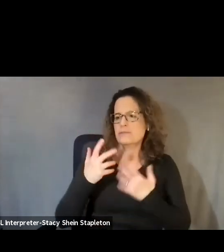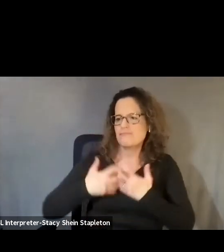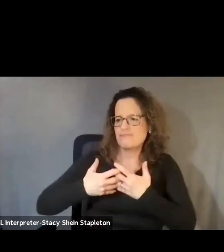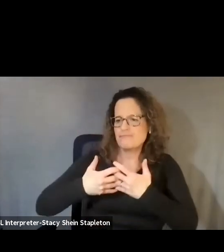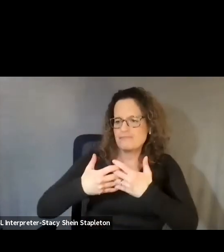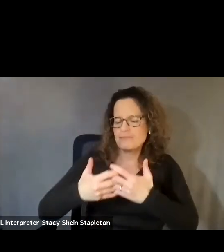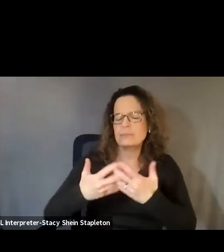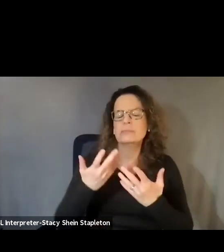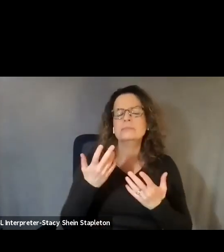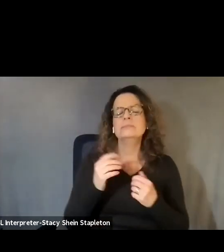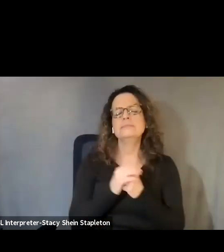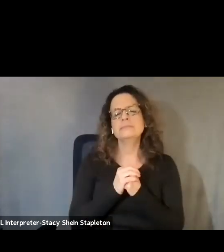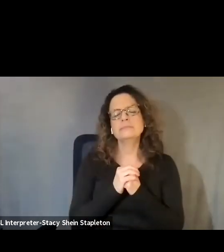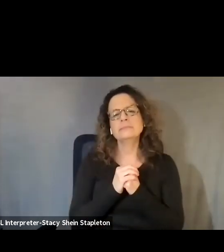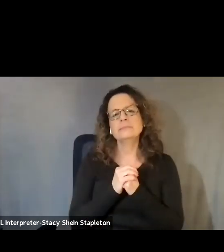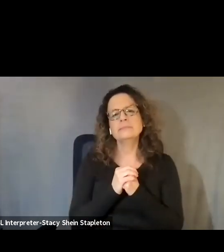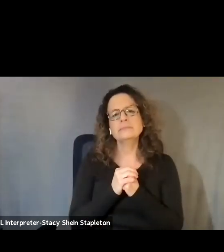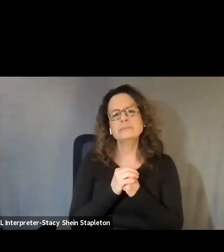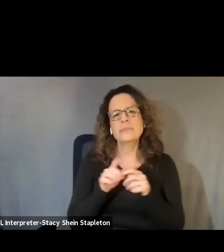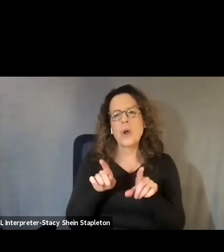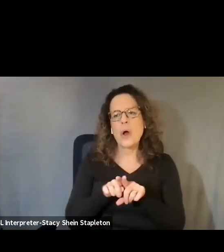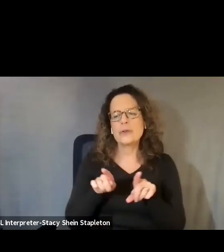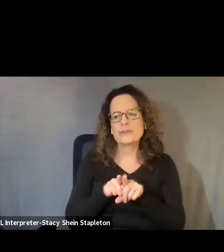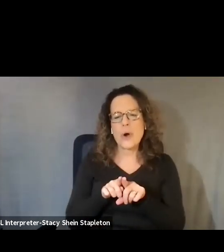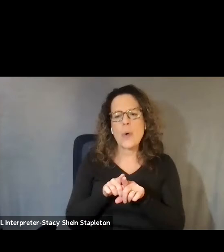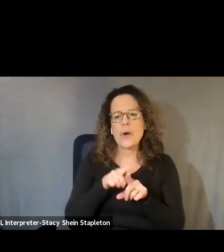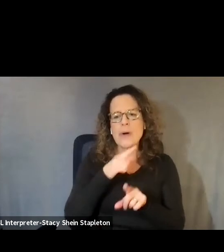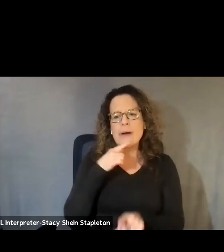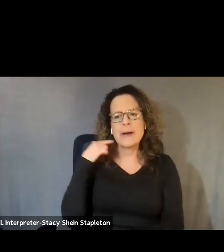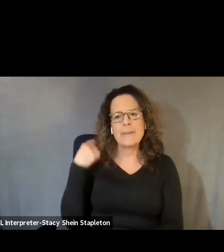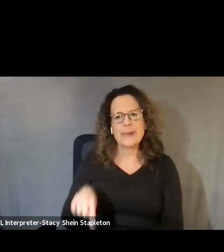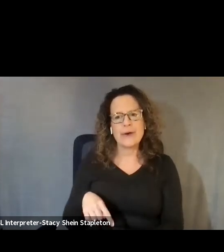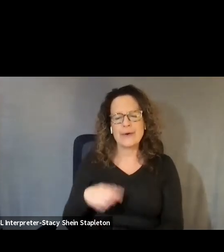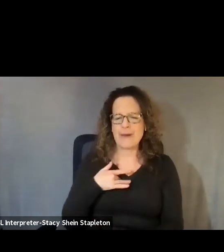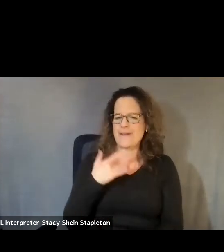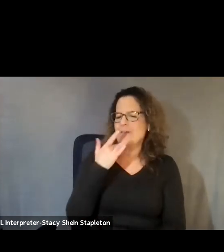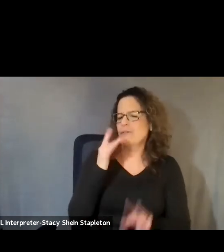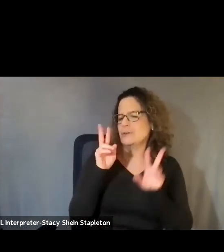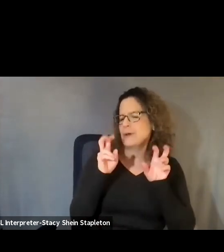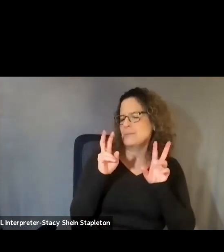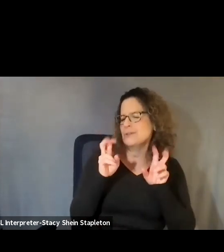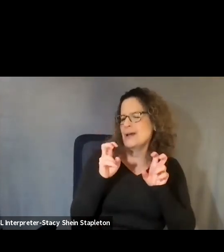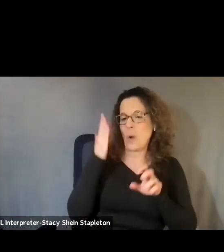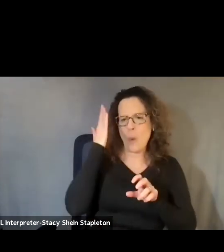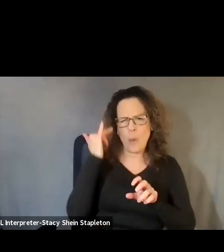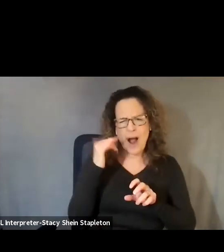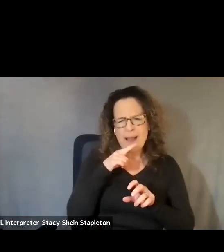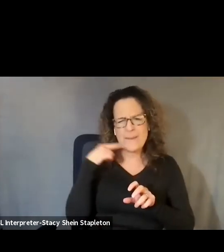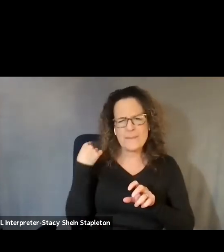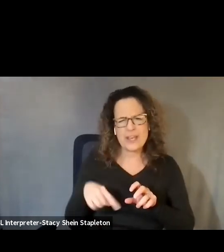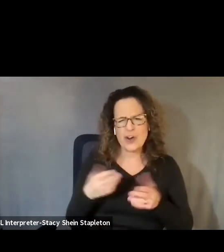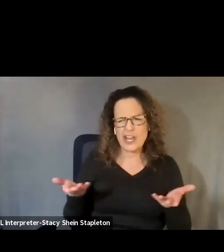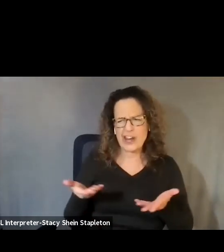that I've mentioned. We're also known for beer, one of my favorite subjects. Why is that?